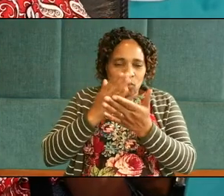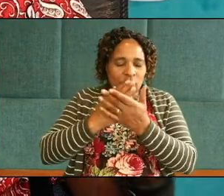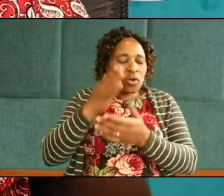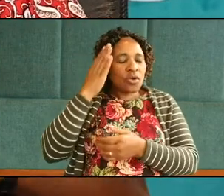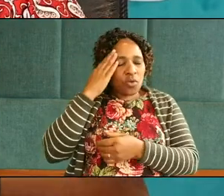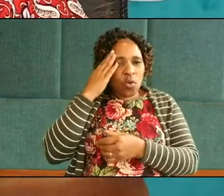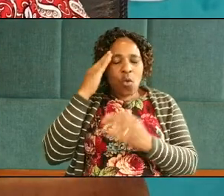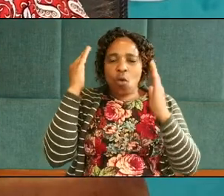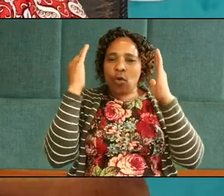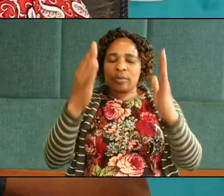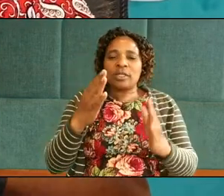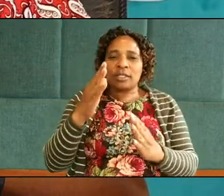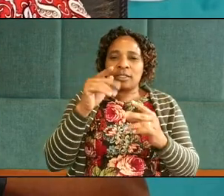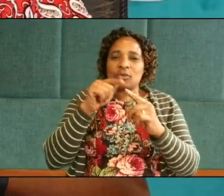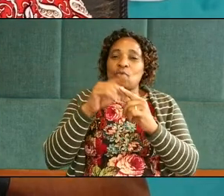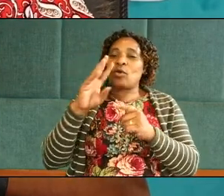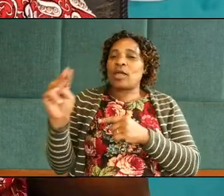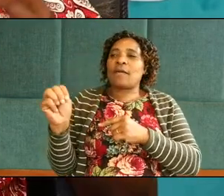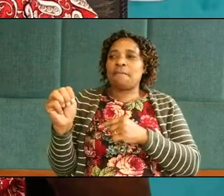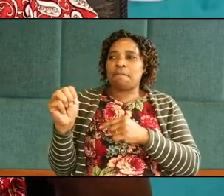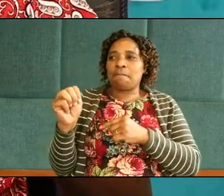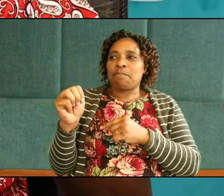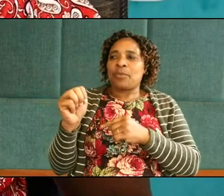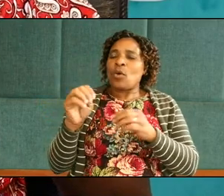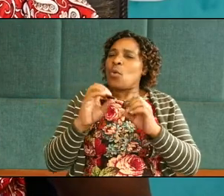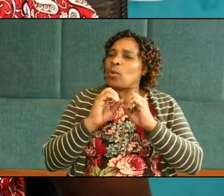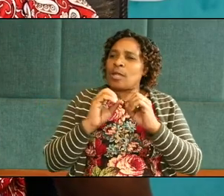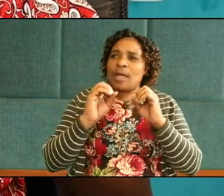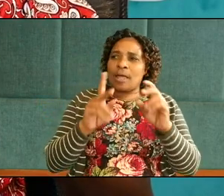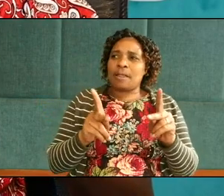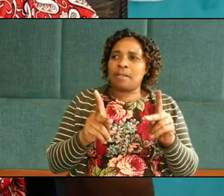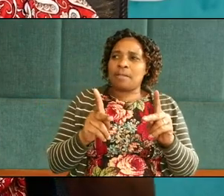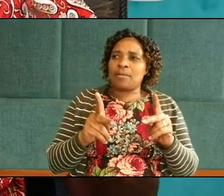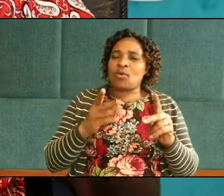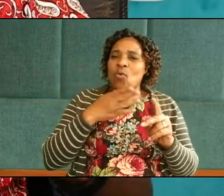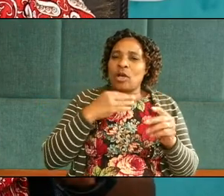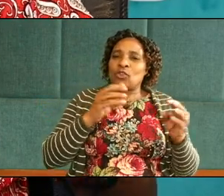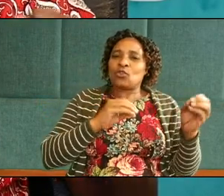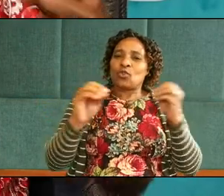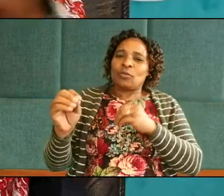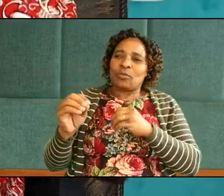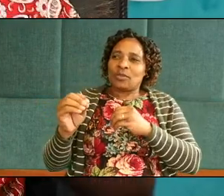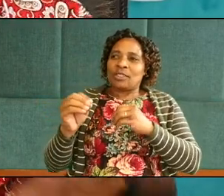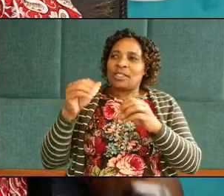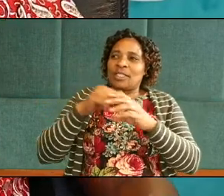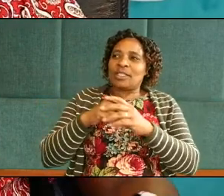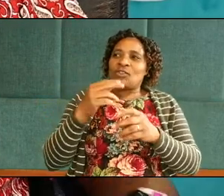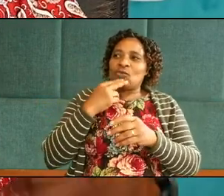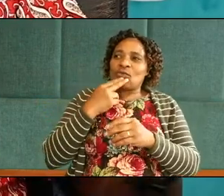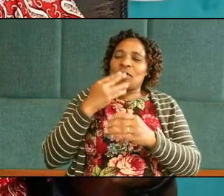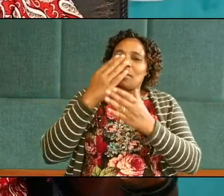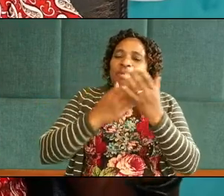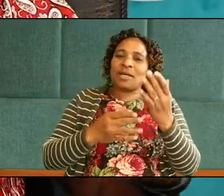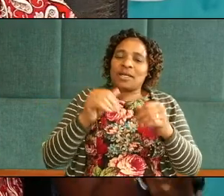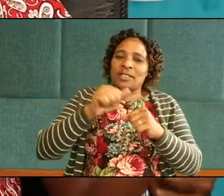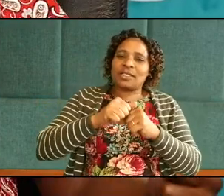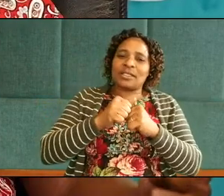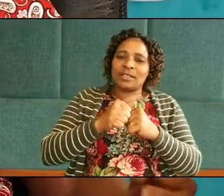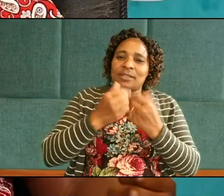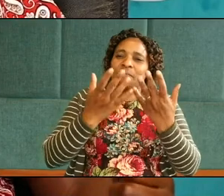to him as he deserves. All right, we want to move swiftly to the Tuesday part, and this is the